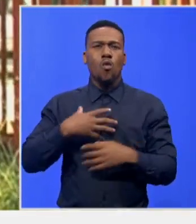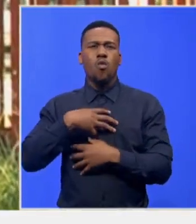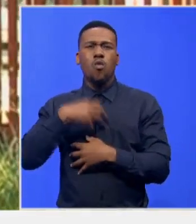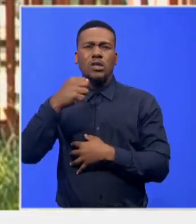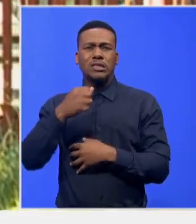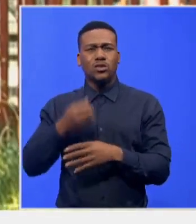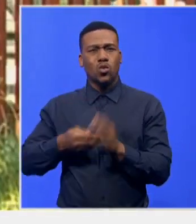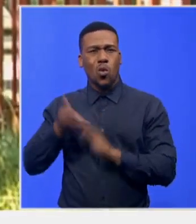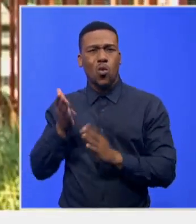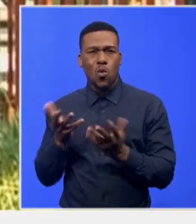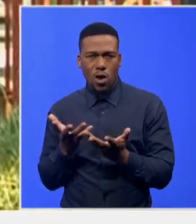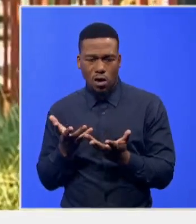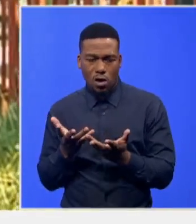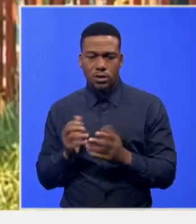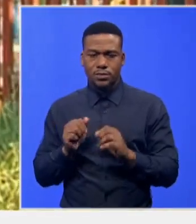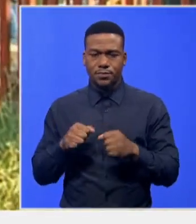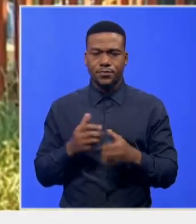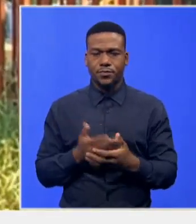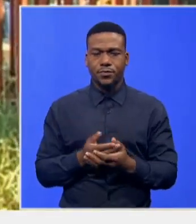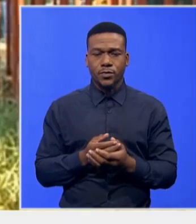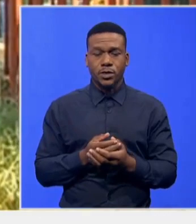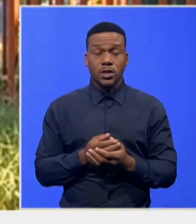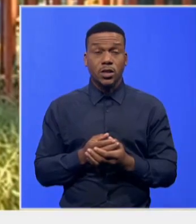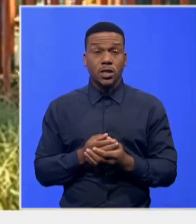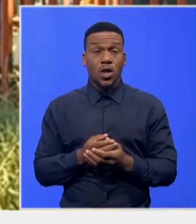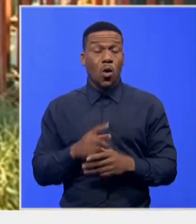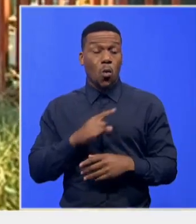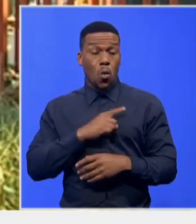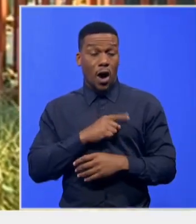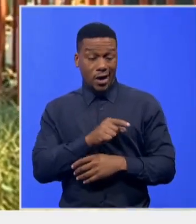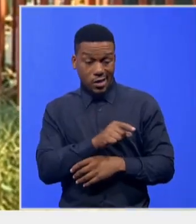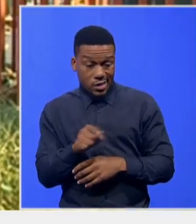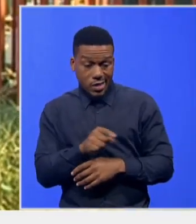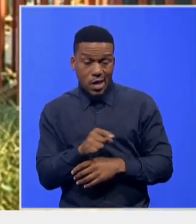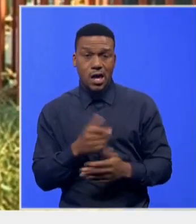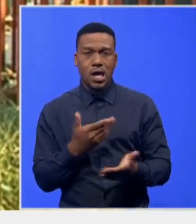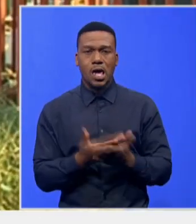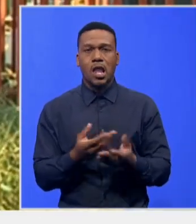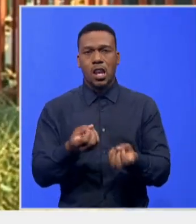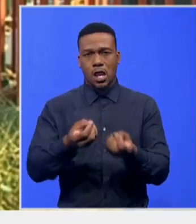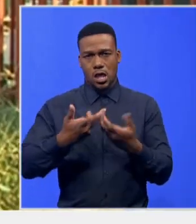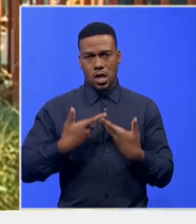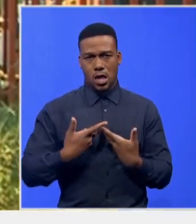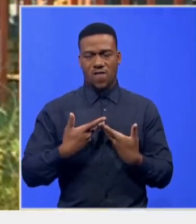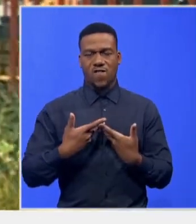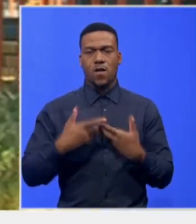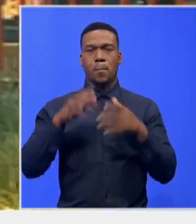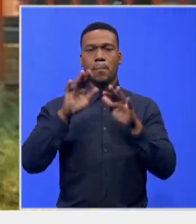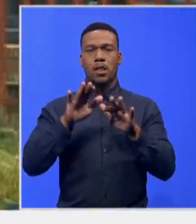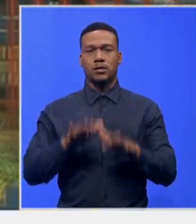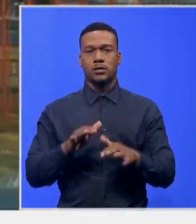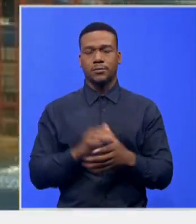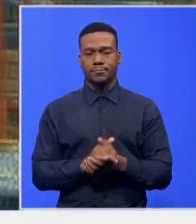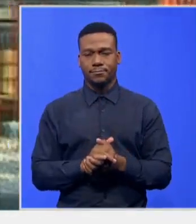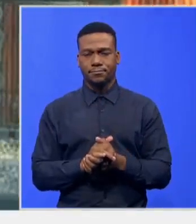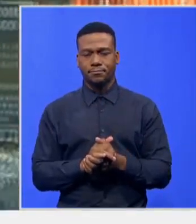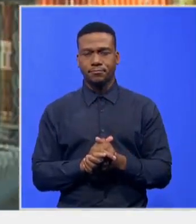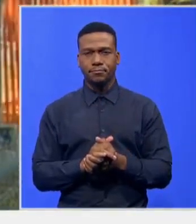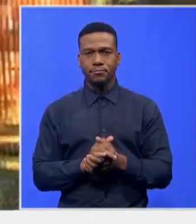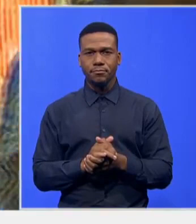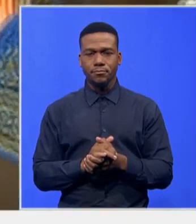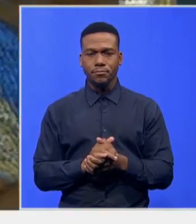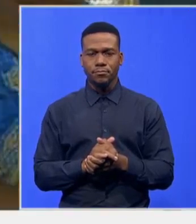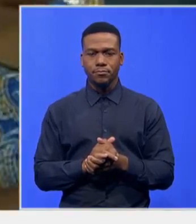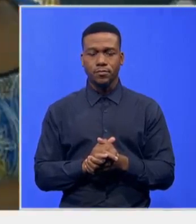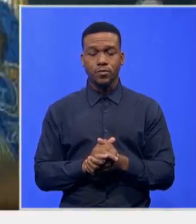to afford them for them to afford us with blessings and so much more. Let's talk physically. Let's